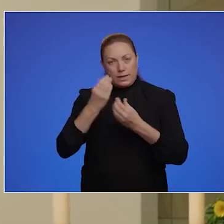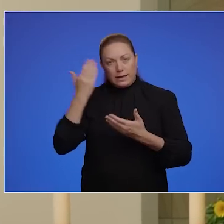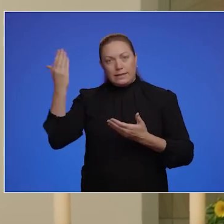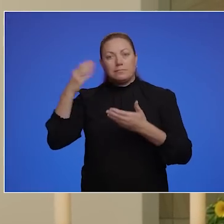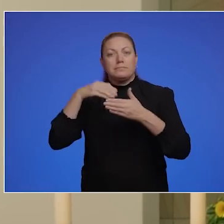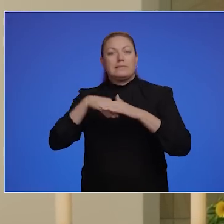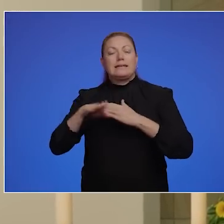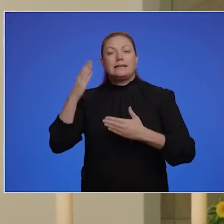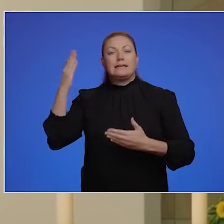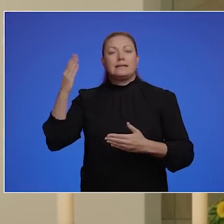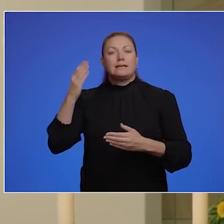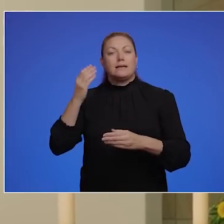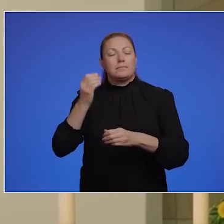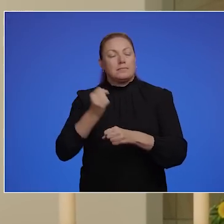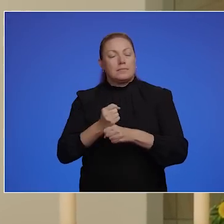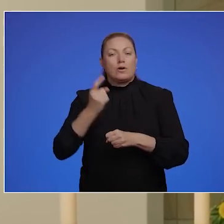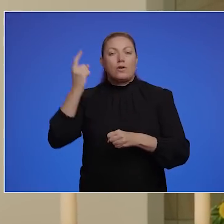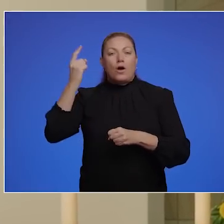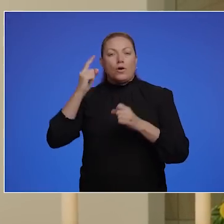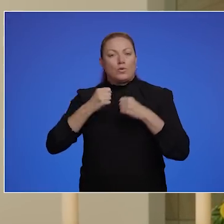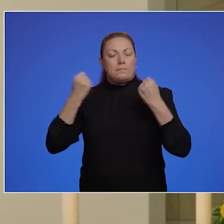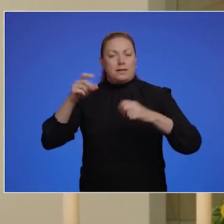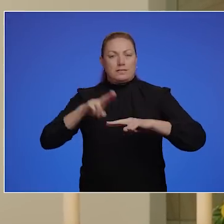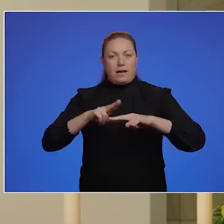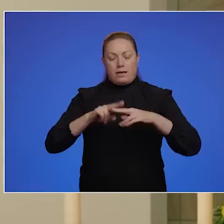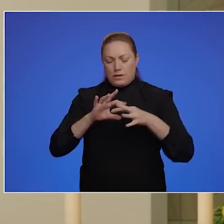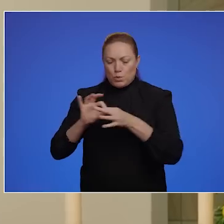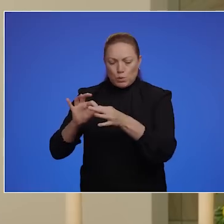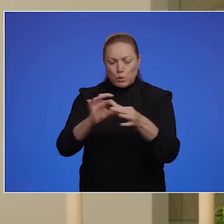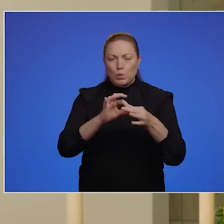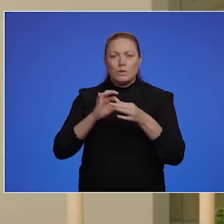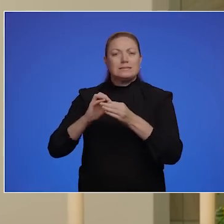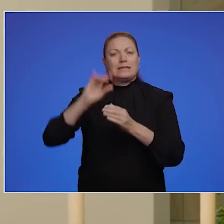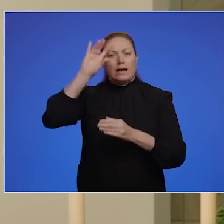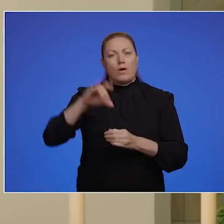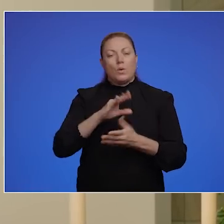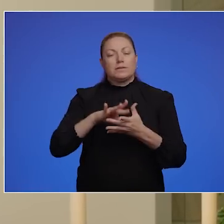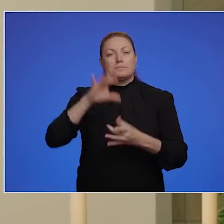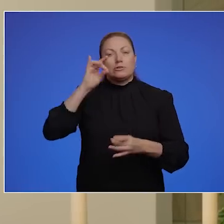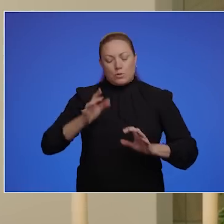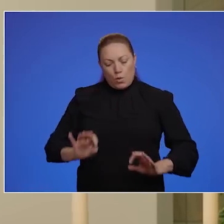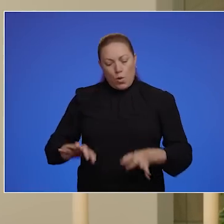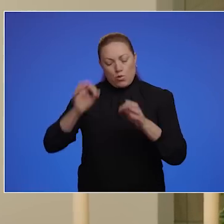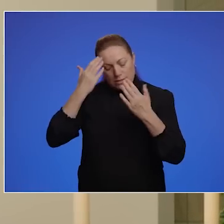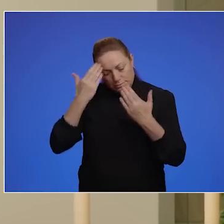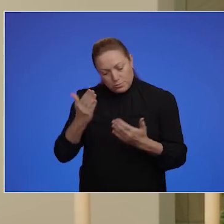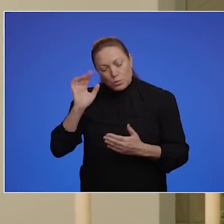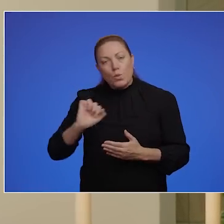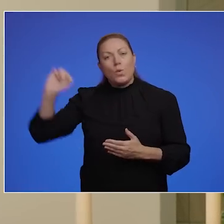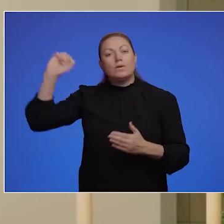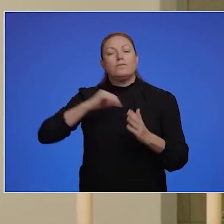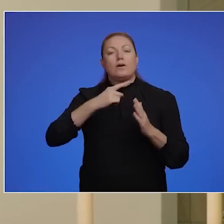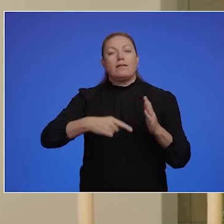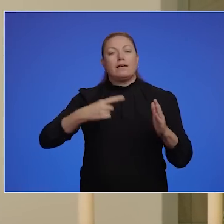Through him and with him and in him, O God, Almighty Father, in the unity of the Holy Spirit, all glory and honour